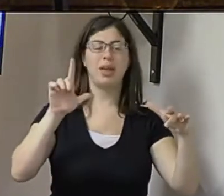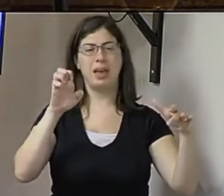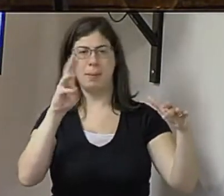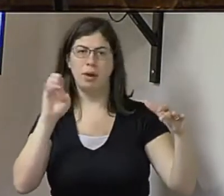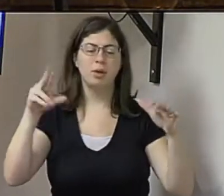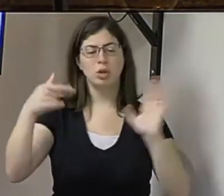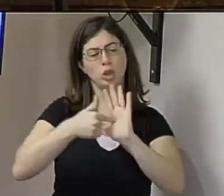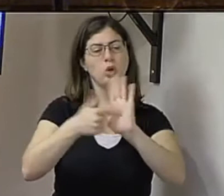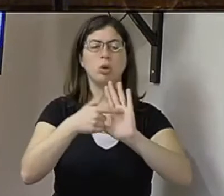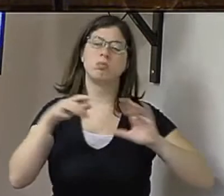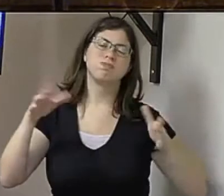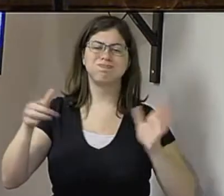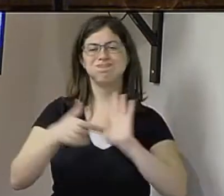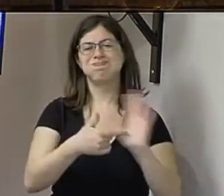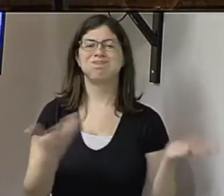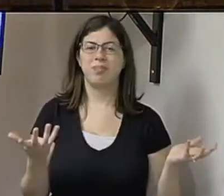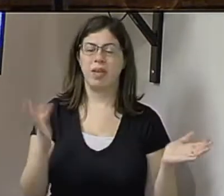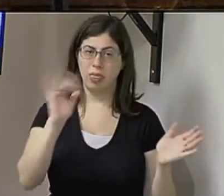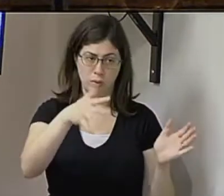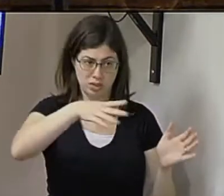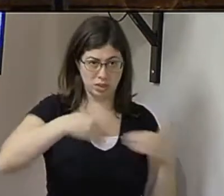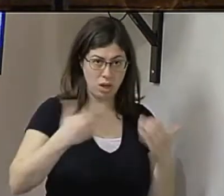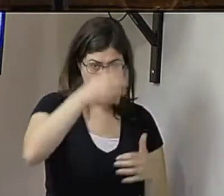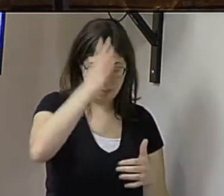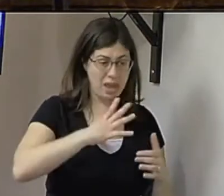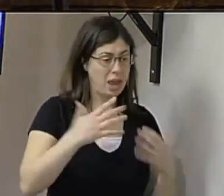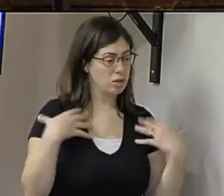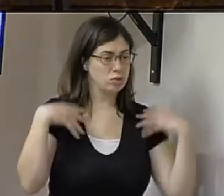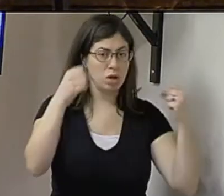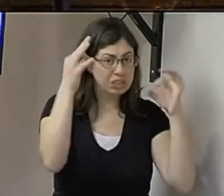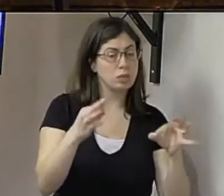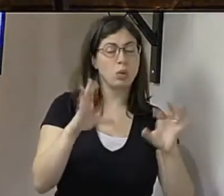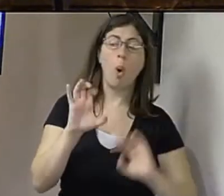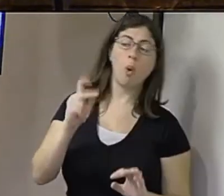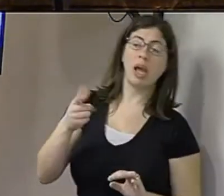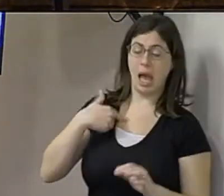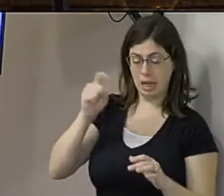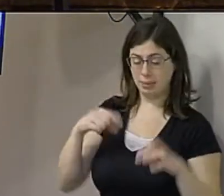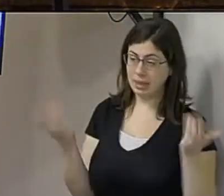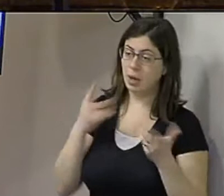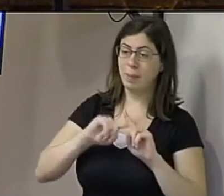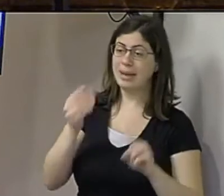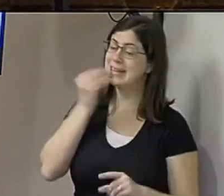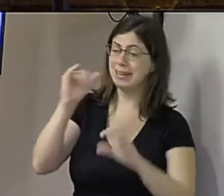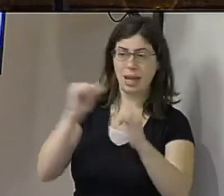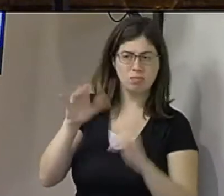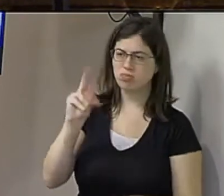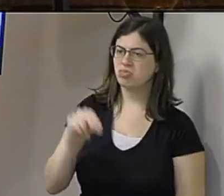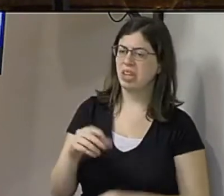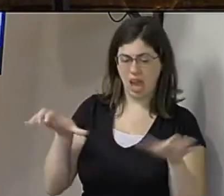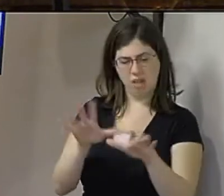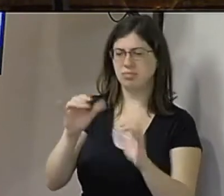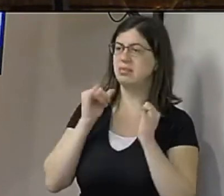we show them off, basically. Those young guys made some really courageous decisions. They said, okay, I have to be here, but I don't have to eat like you. I don't have to act